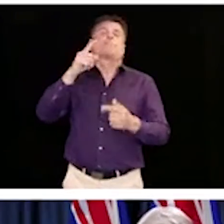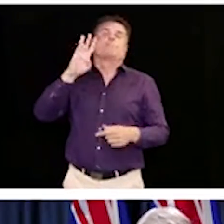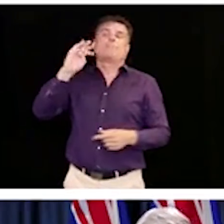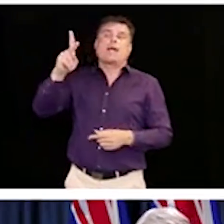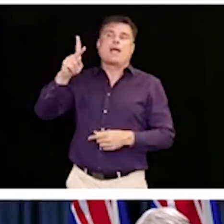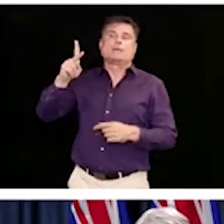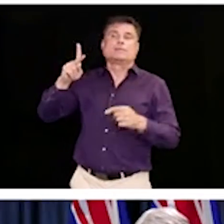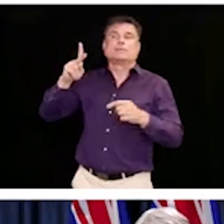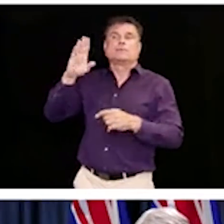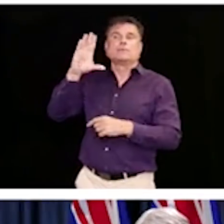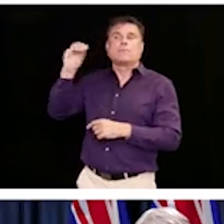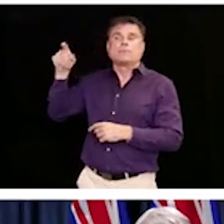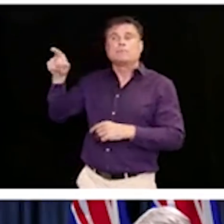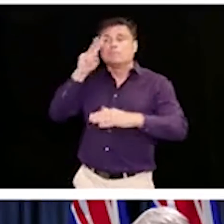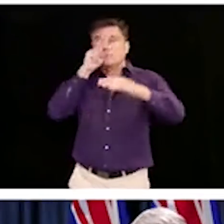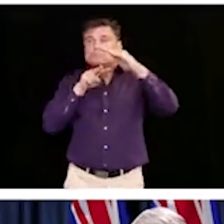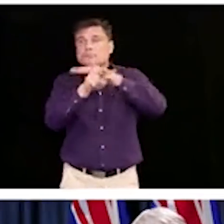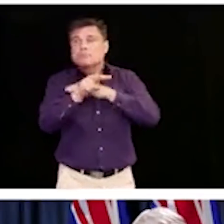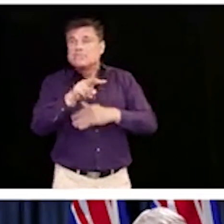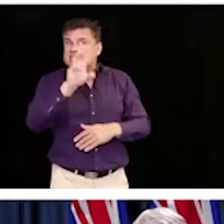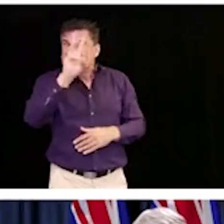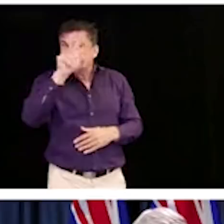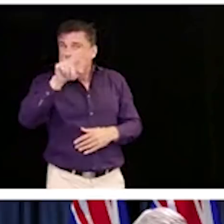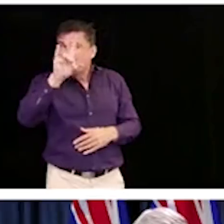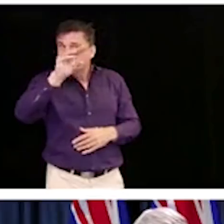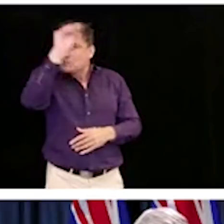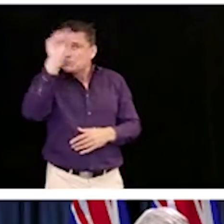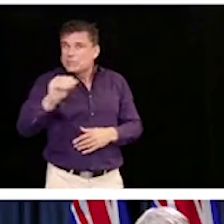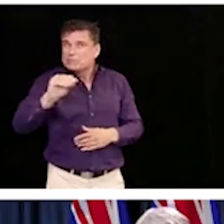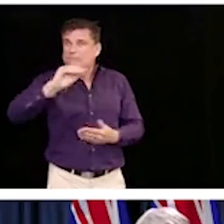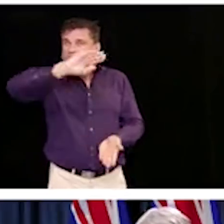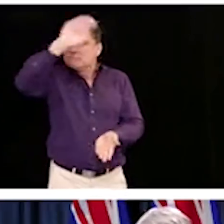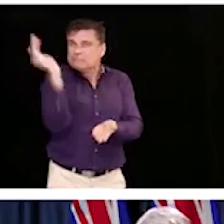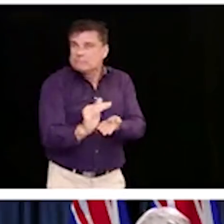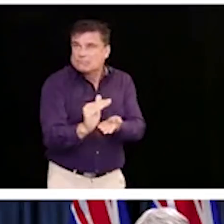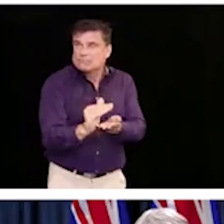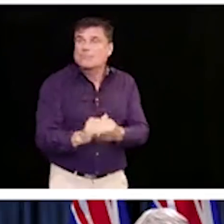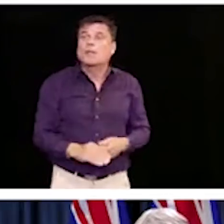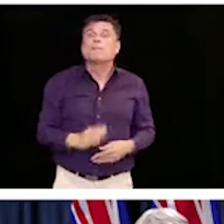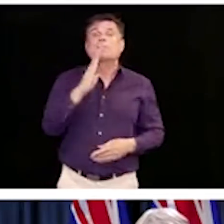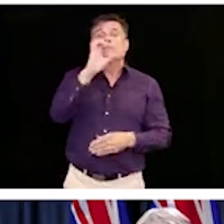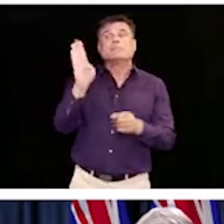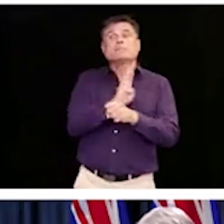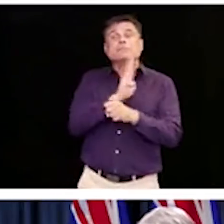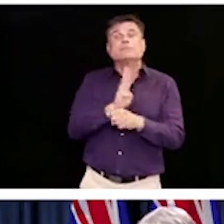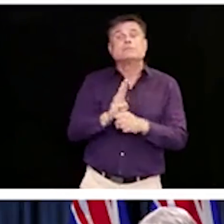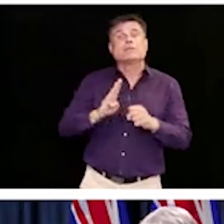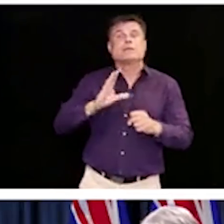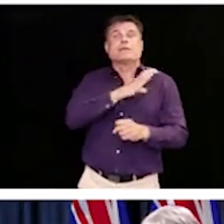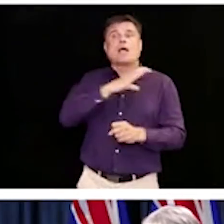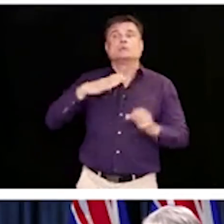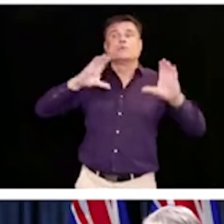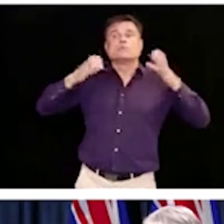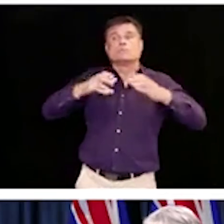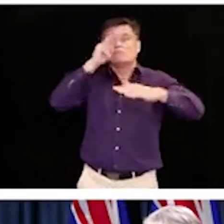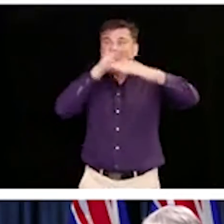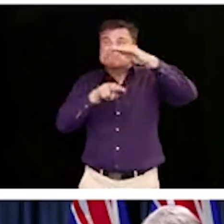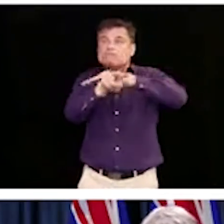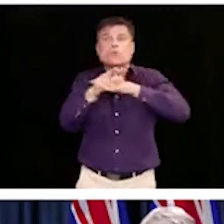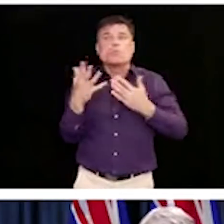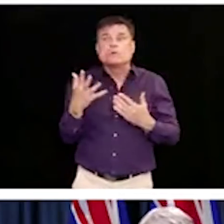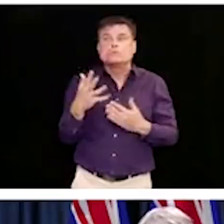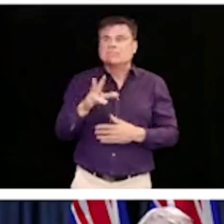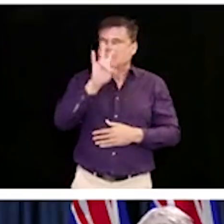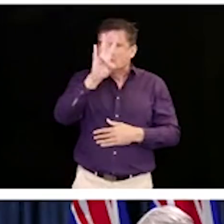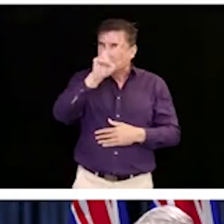negative 6.8%. The BC Business Council is suggesting negative 7.8%. So again, this really just